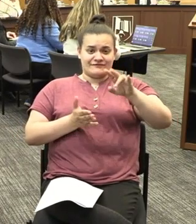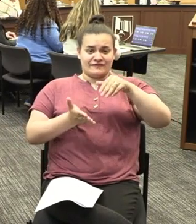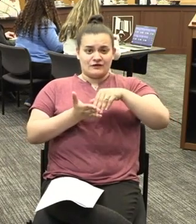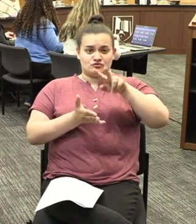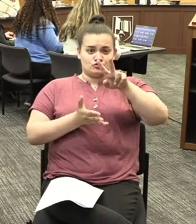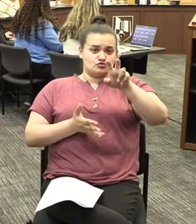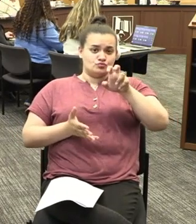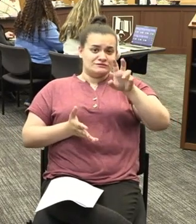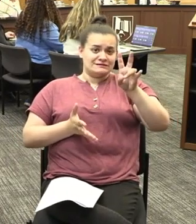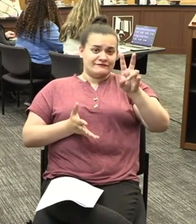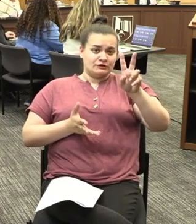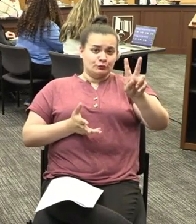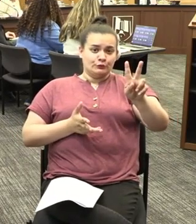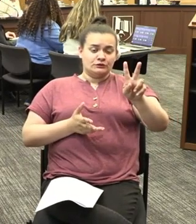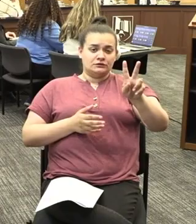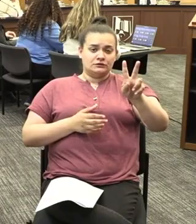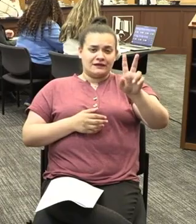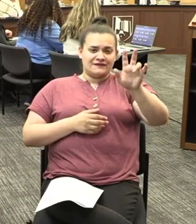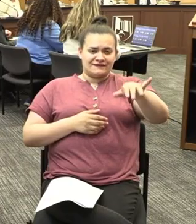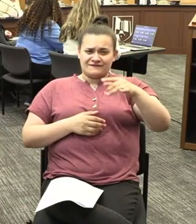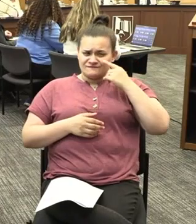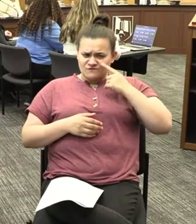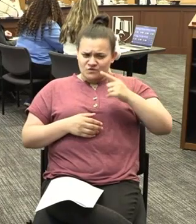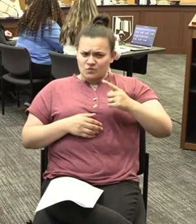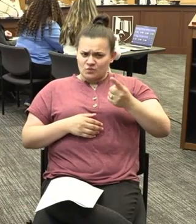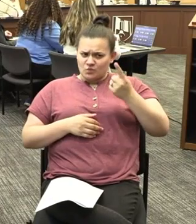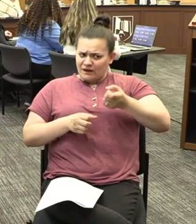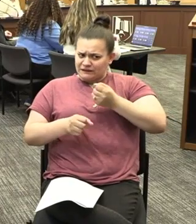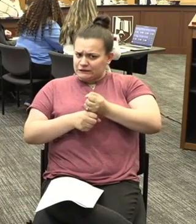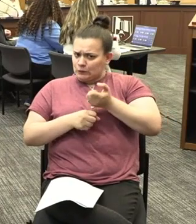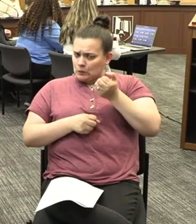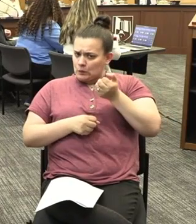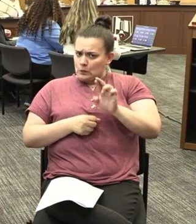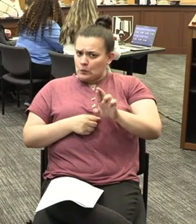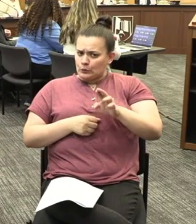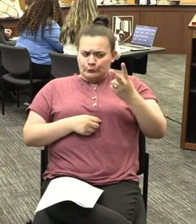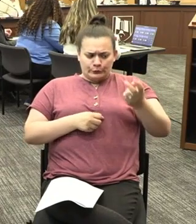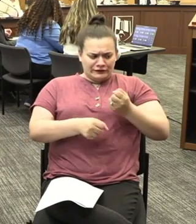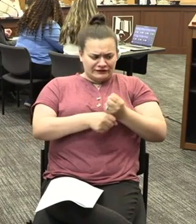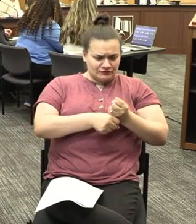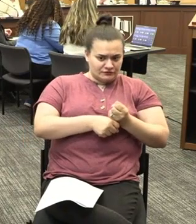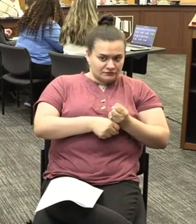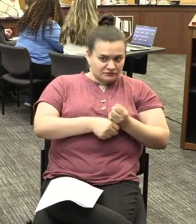$167,272. Is that for 1 year or is that for the 2 years?